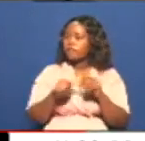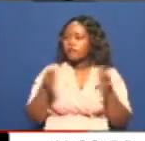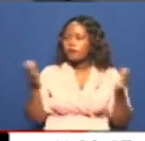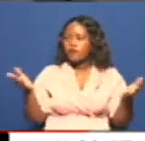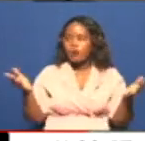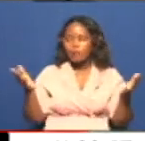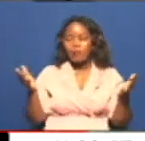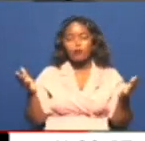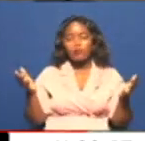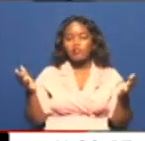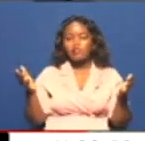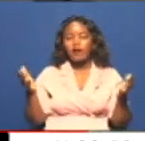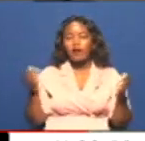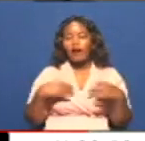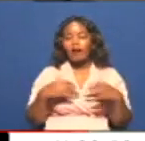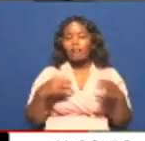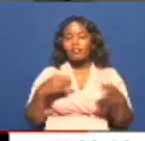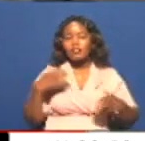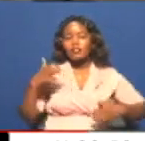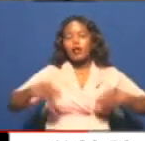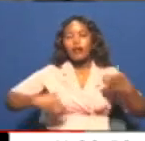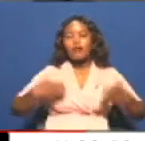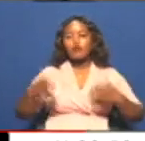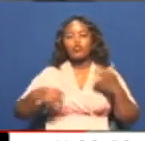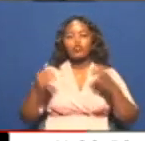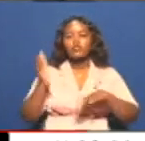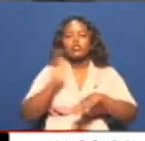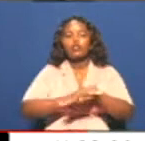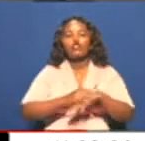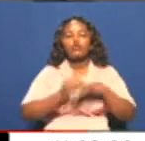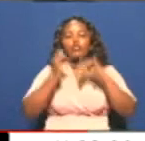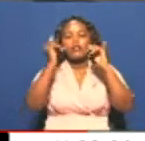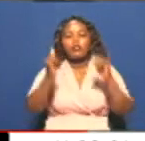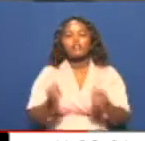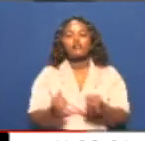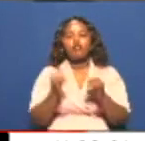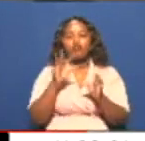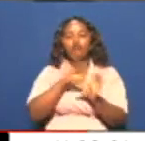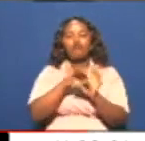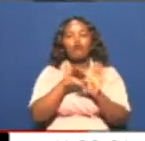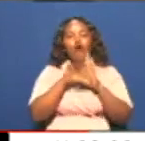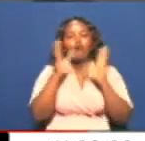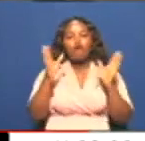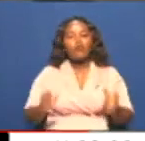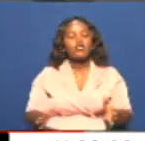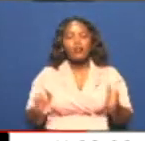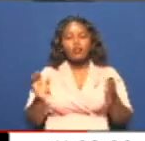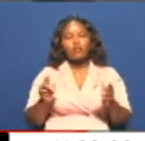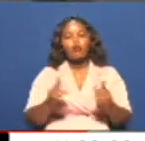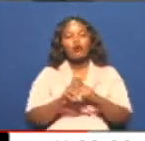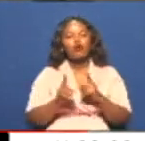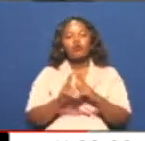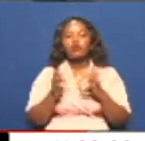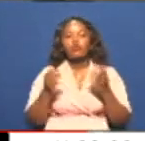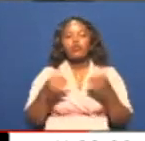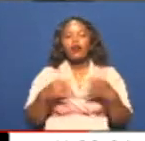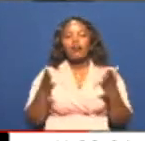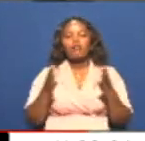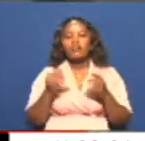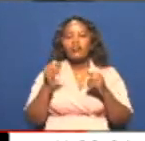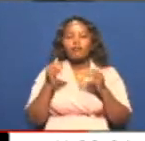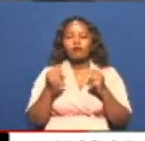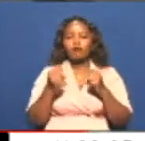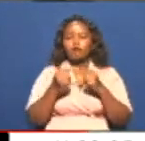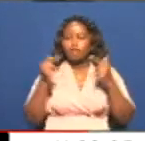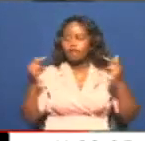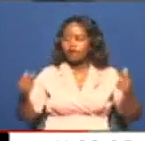creating emotions to get new voters by, you know, creating division really was not there until